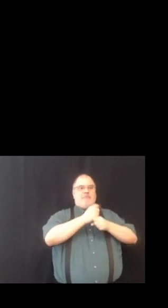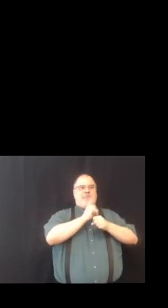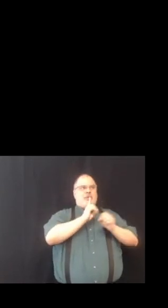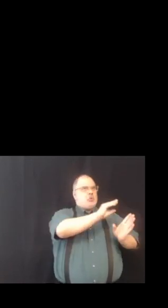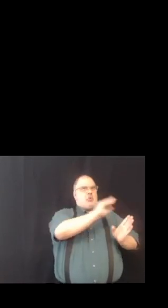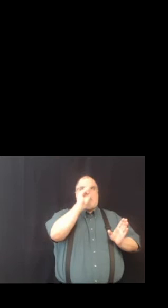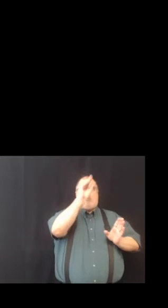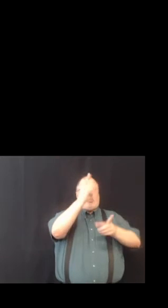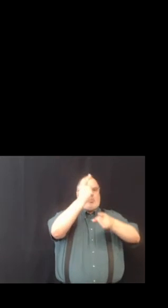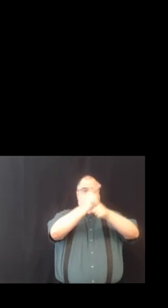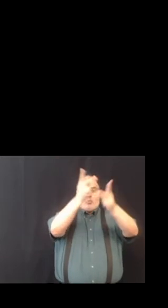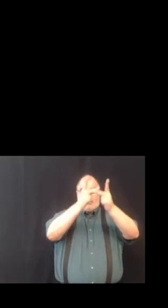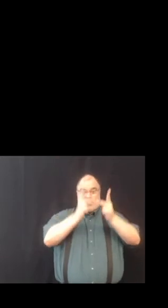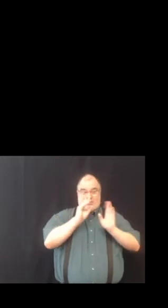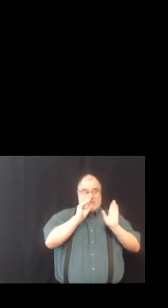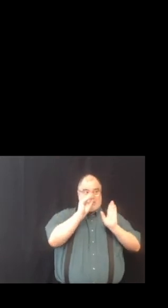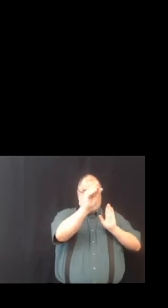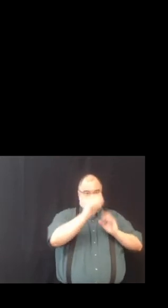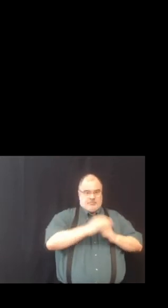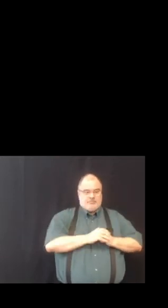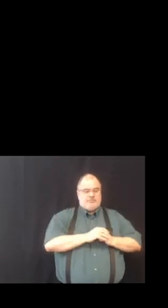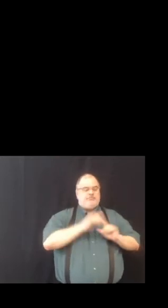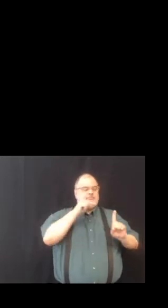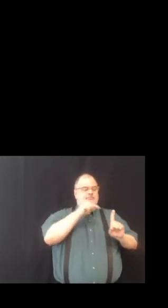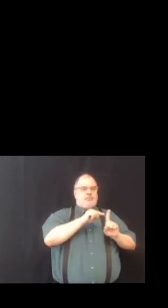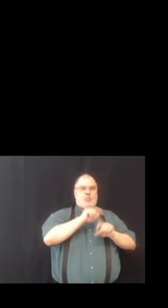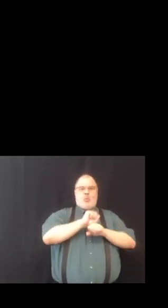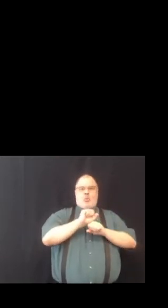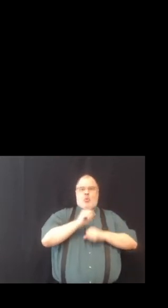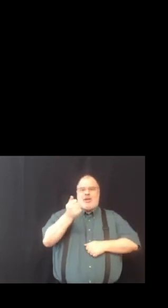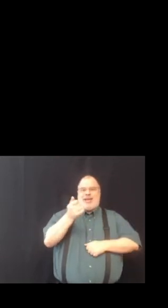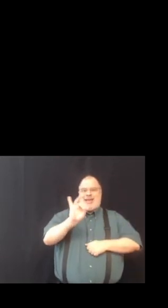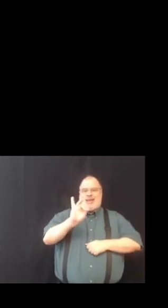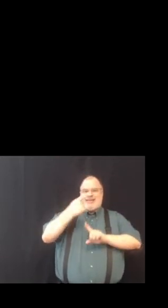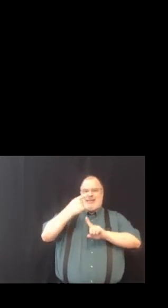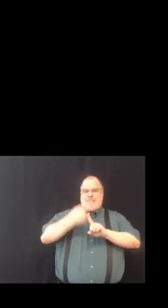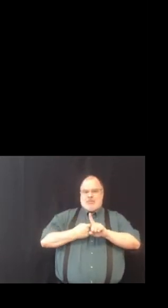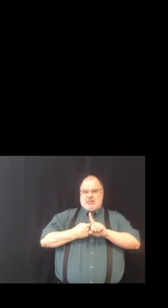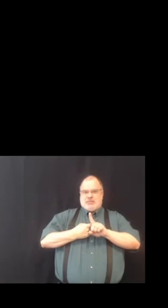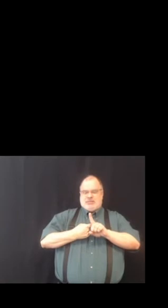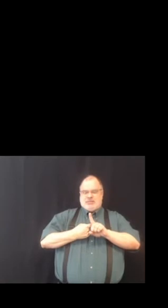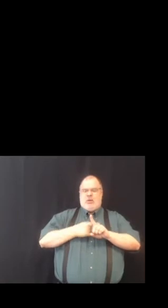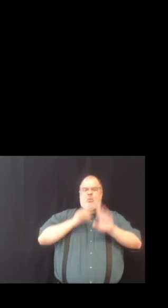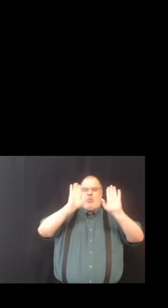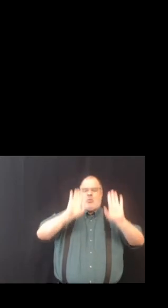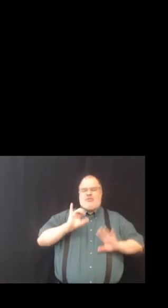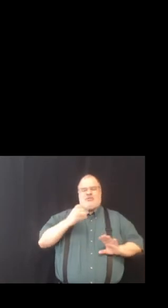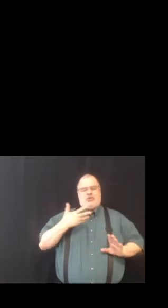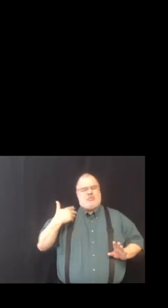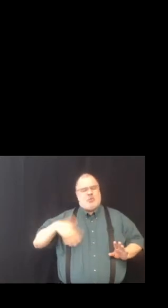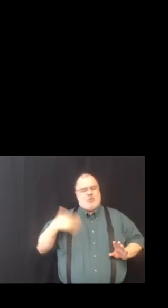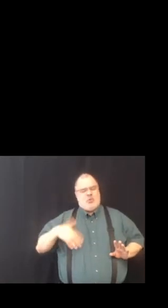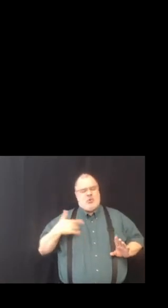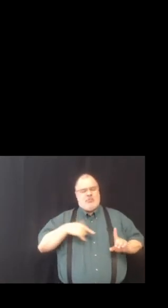to the library. This person has been on the job for 18 months and is doing a great job. Joining us to accept the award for